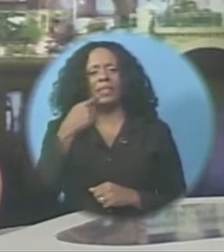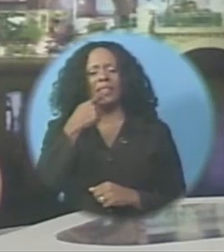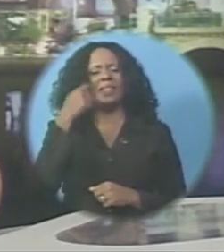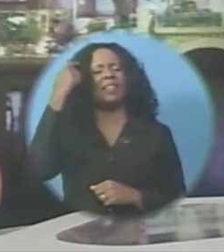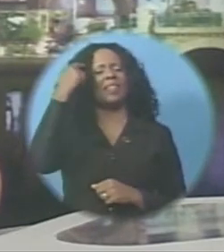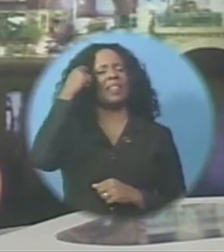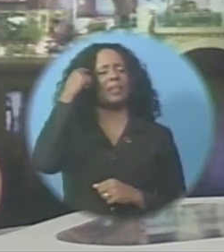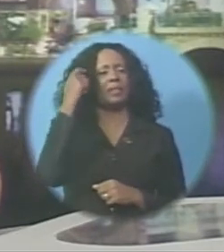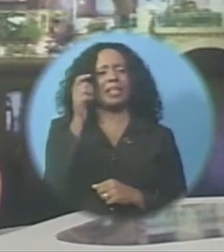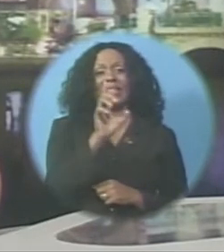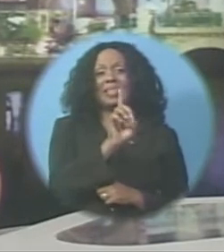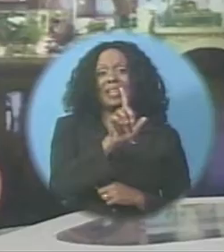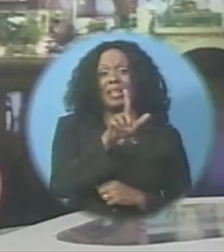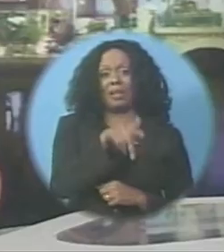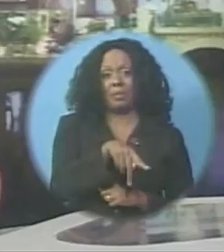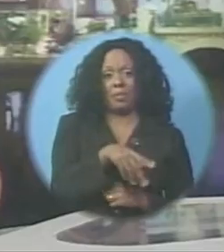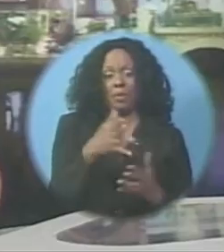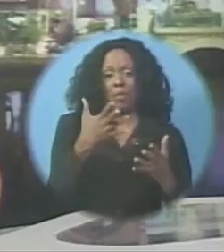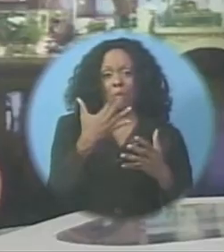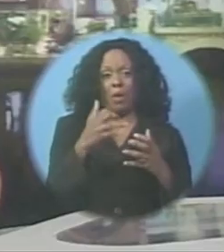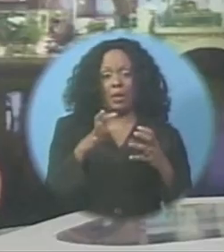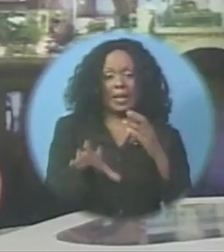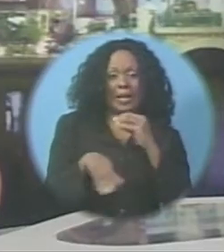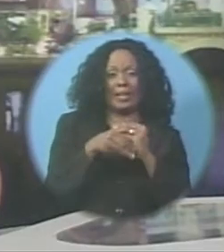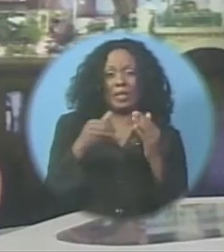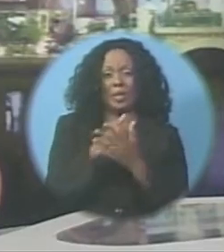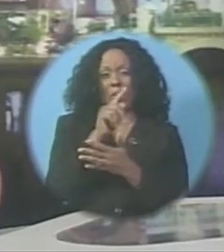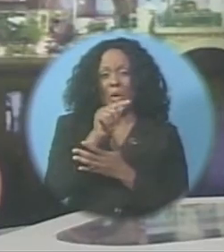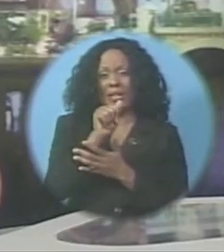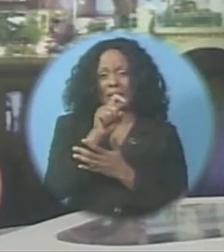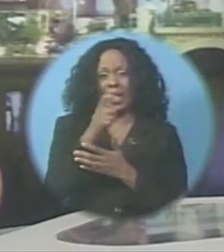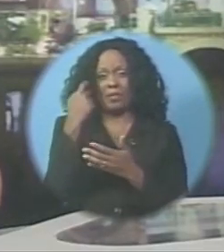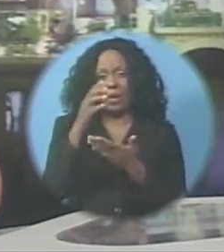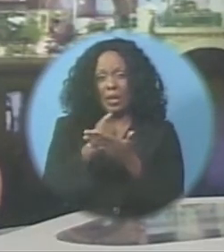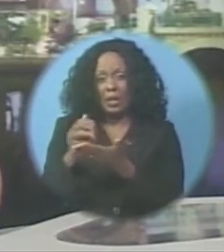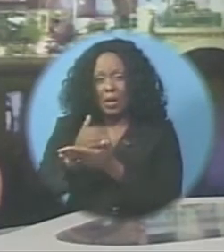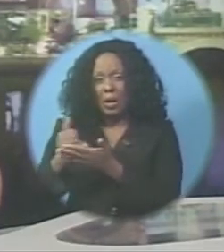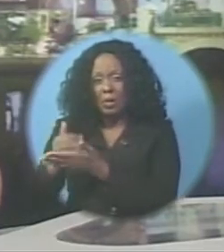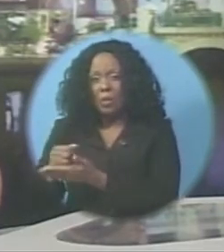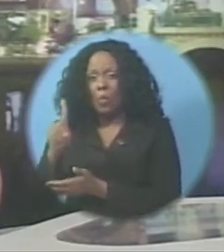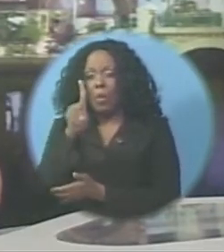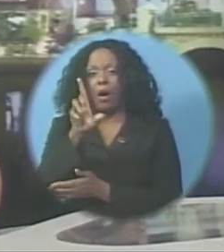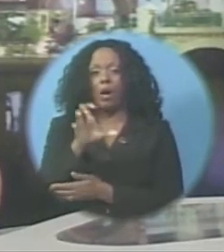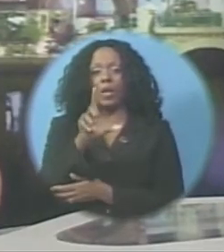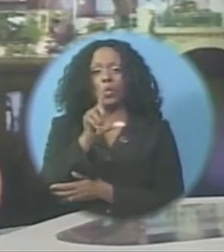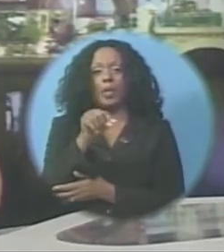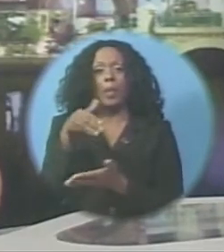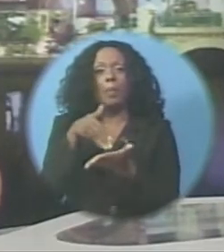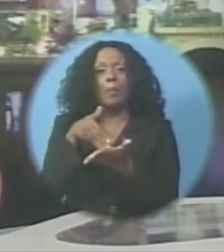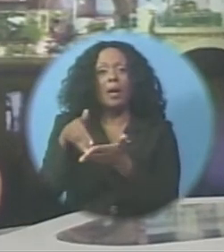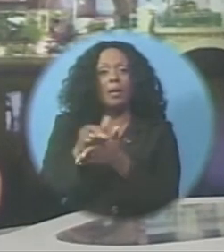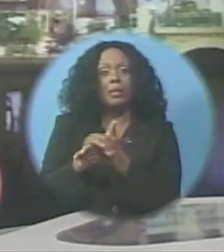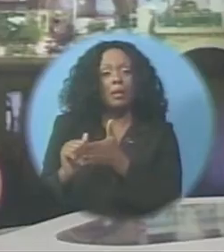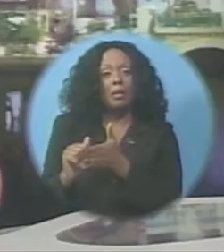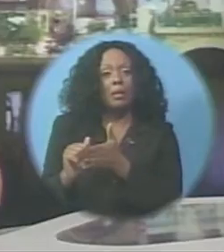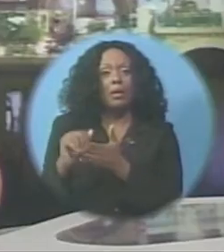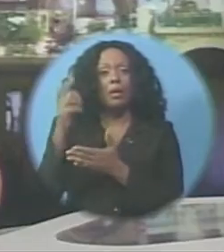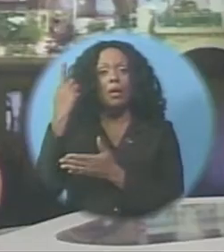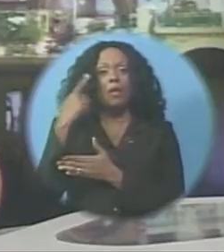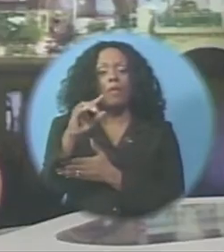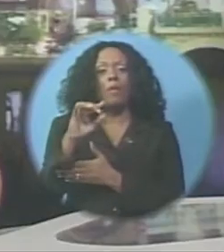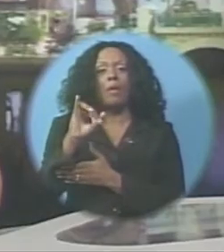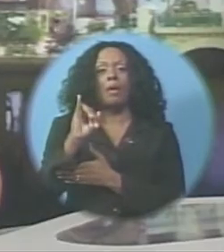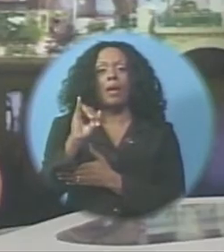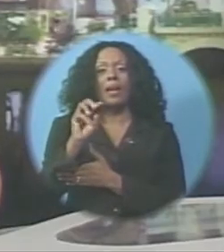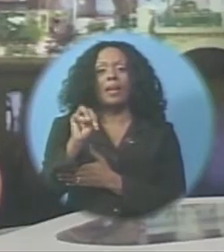designed to collect in excess of $120 million on both imports and locally produced goods.